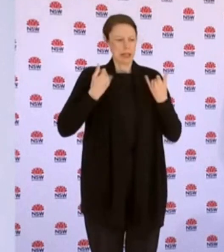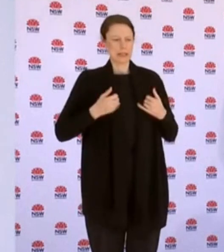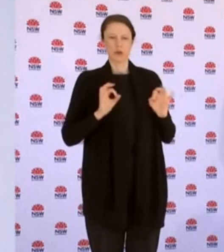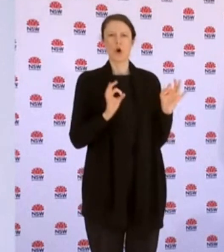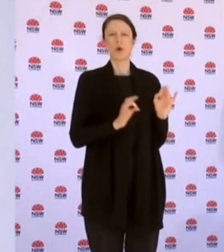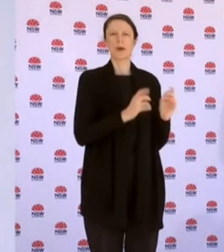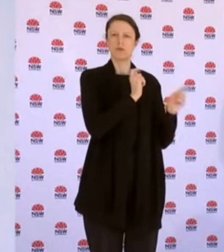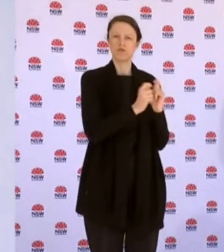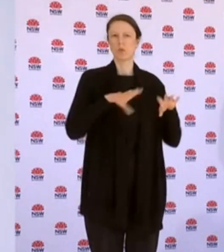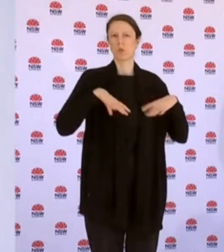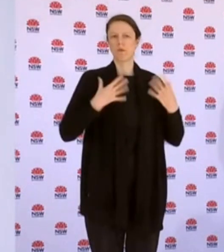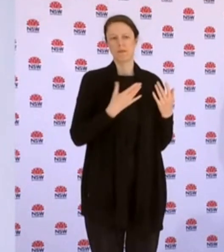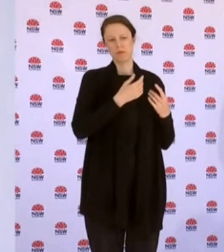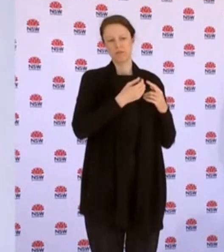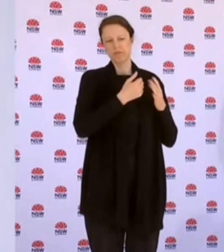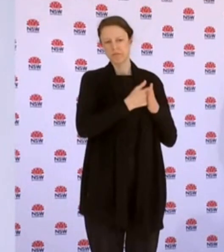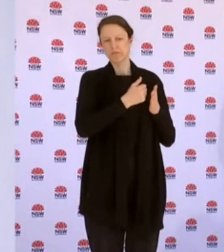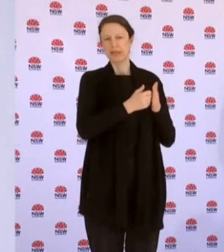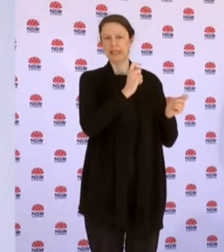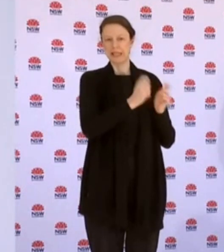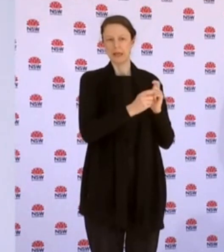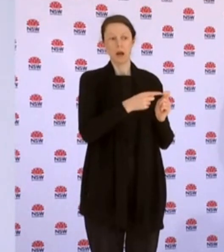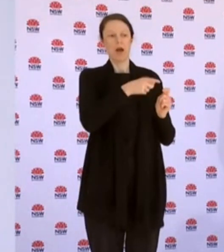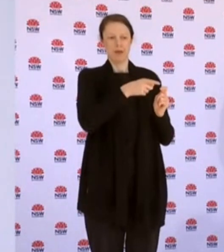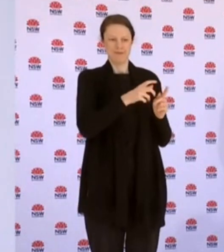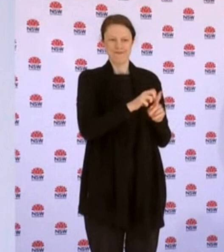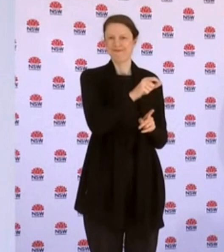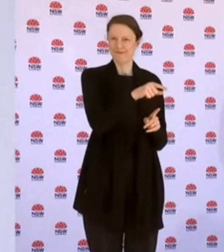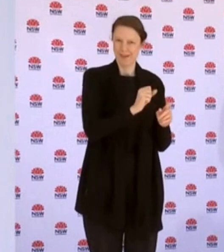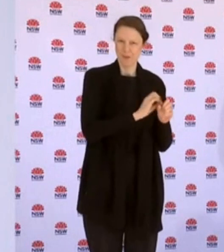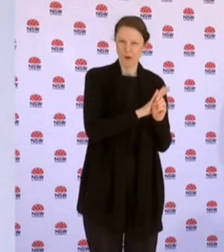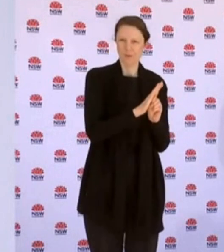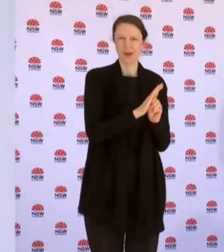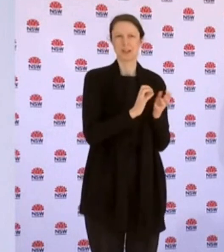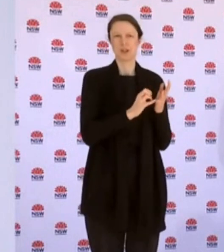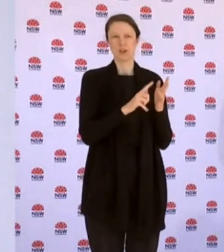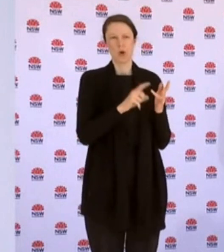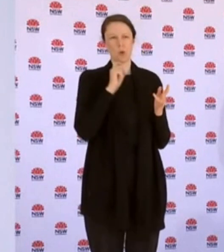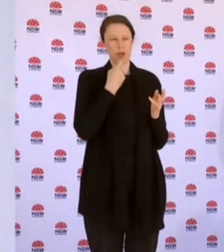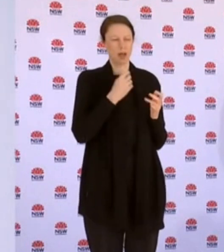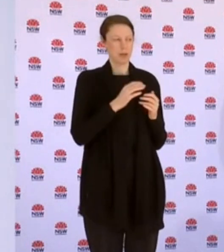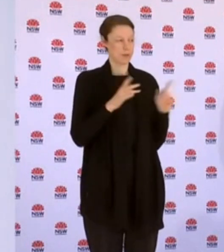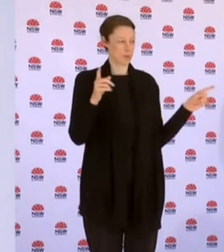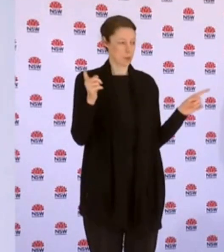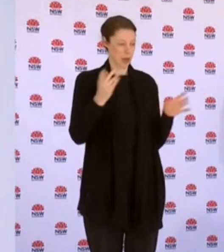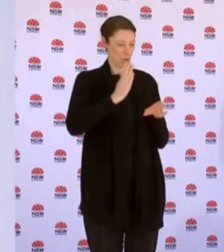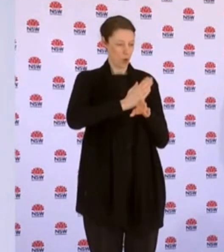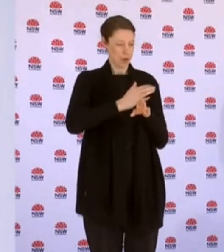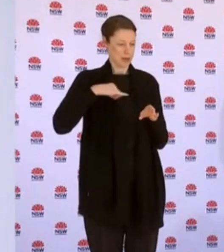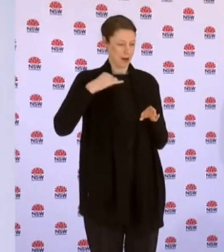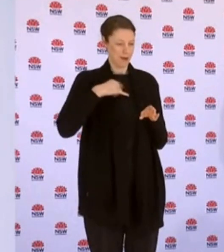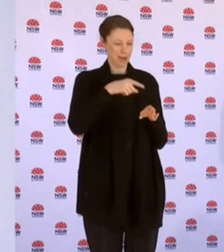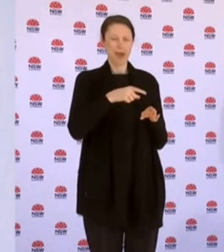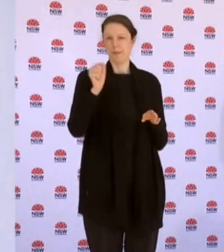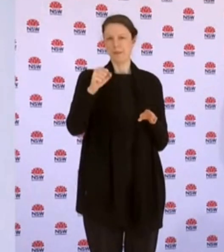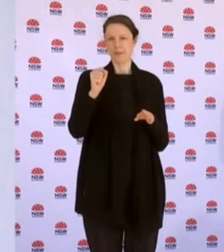But obviously we're working through that issue, and we'll update the community as soon as possible. So that was worker at Chris O'Brien Lifehouse? It is a